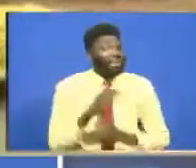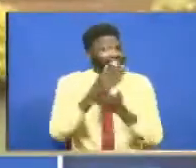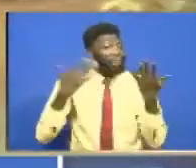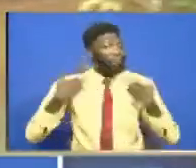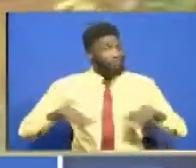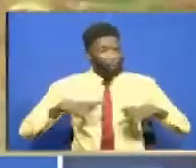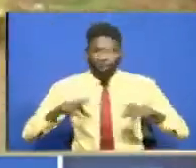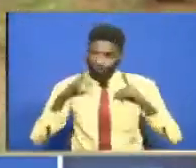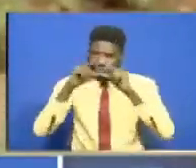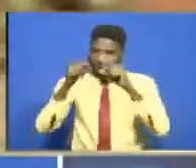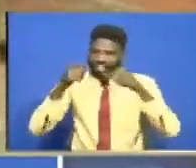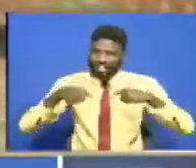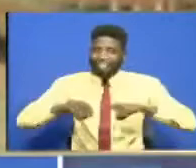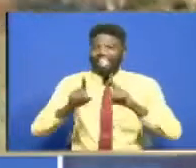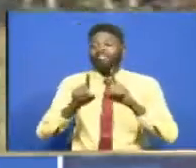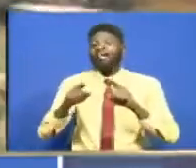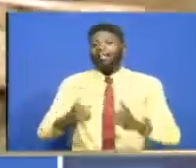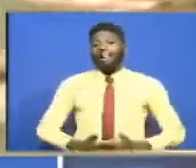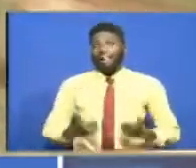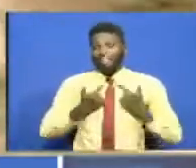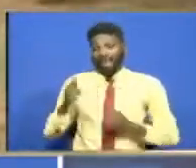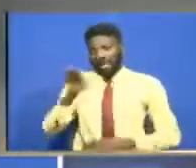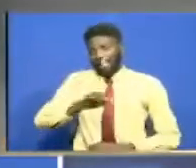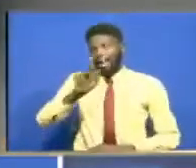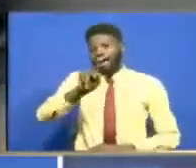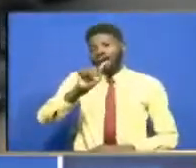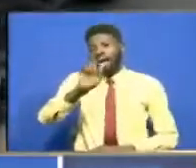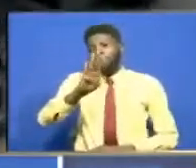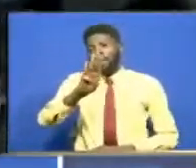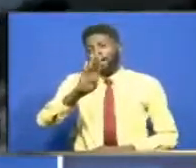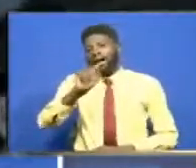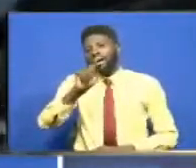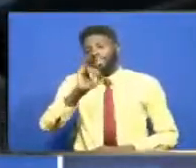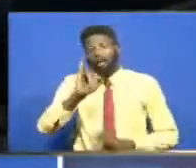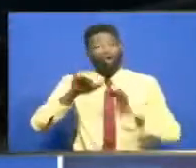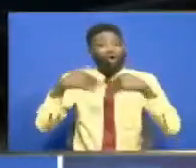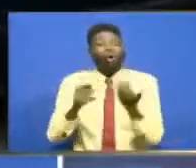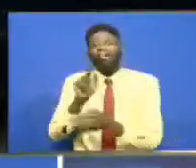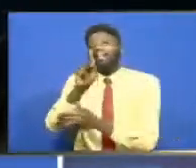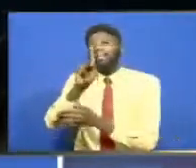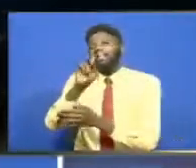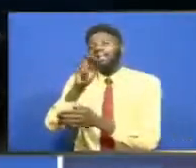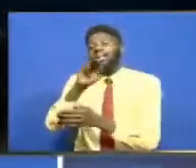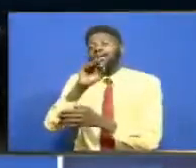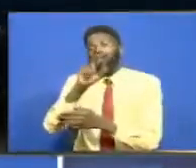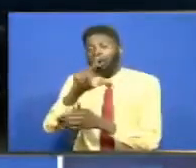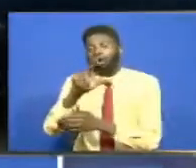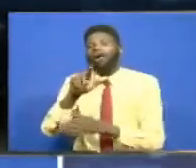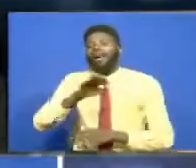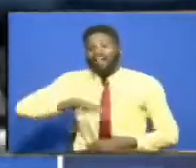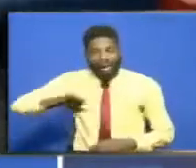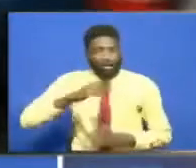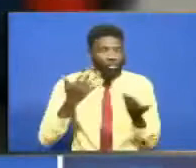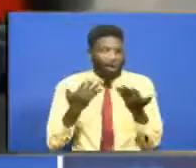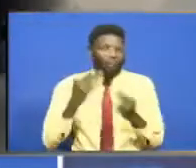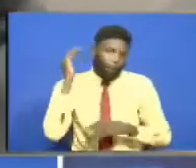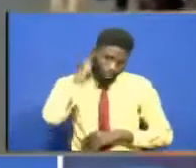saying they lived in either Kabati and Kenol in Muranga, but worked in Thika, thus having inconveniences when crossing the